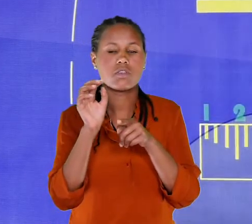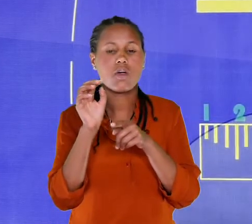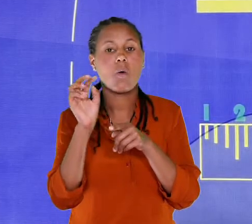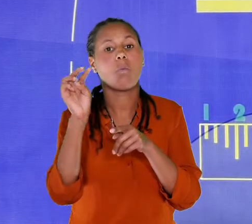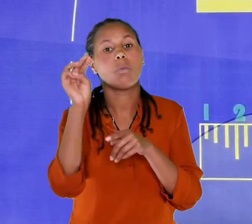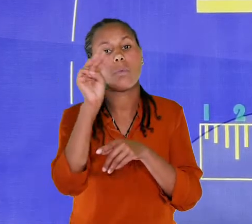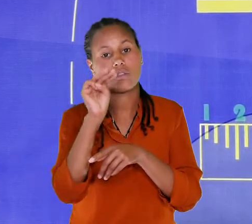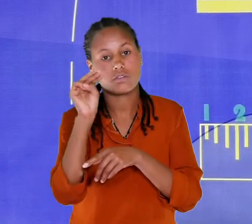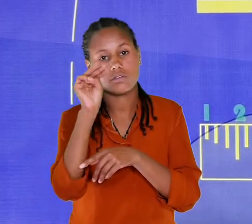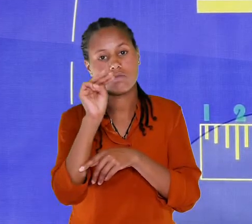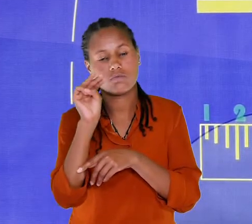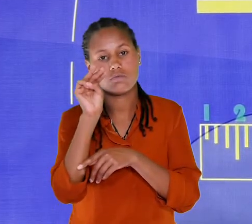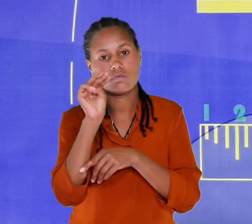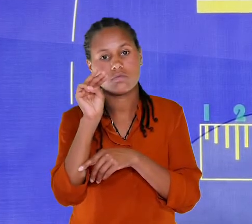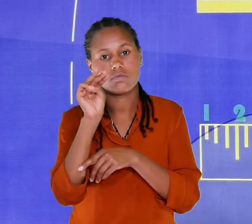Monday